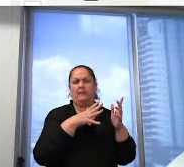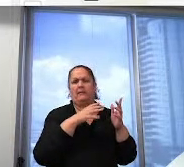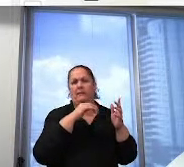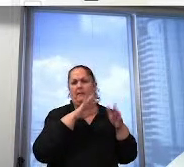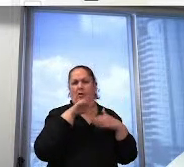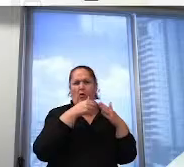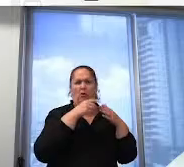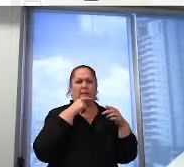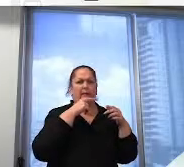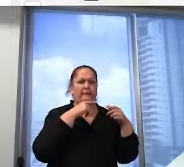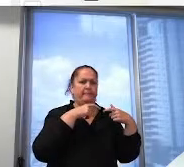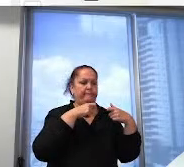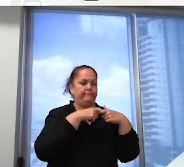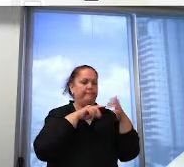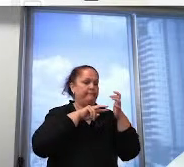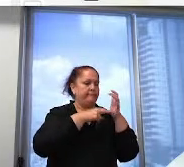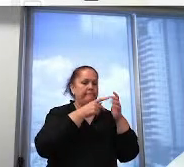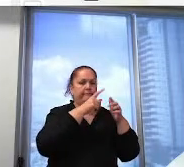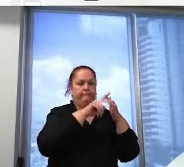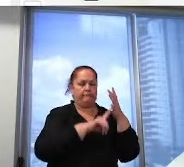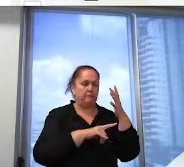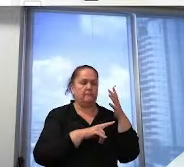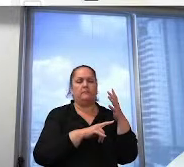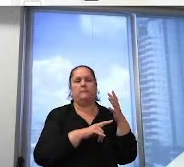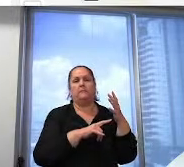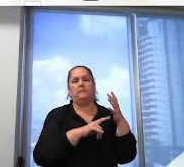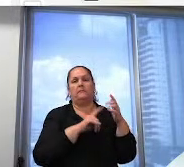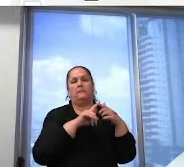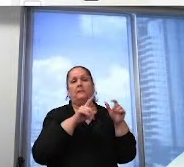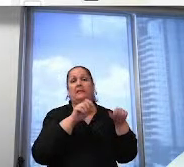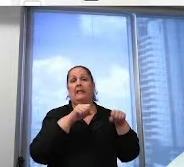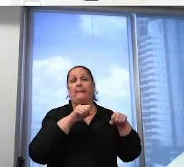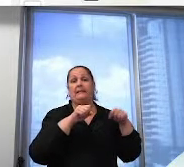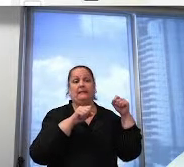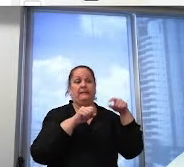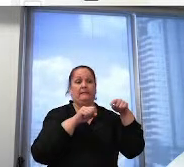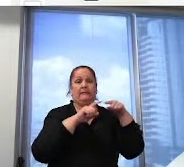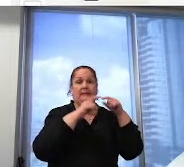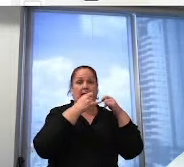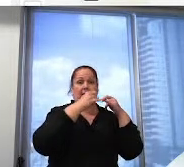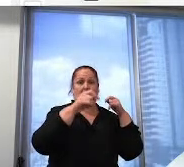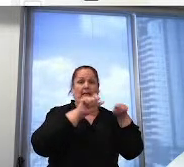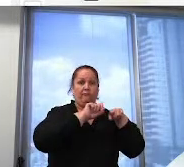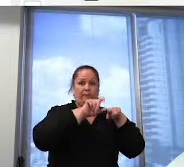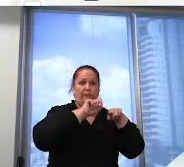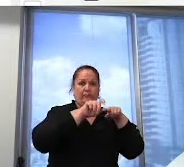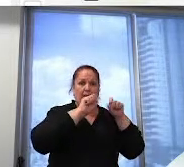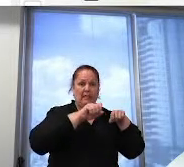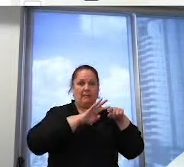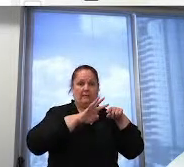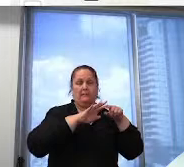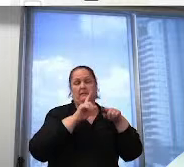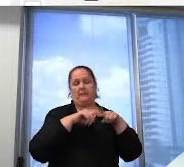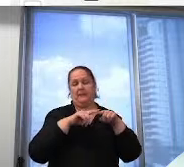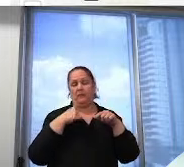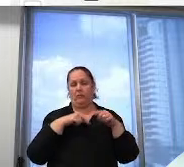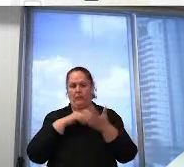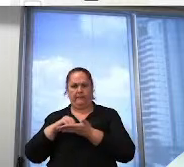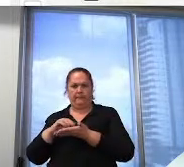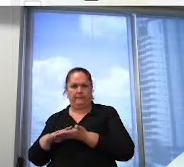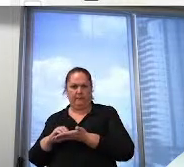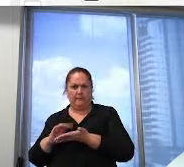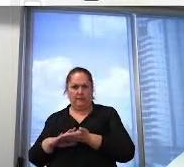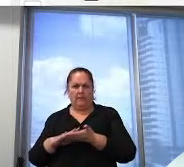of it, all the hardware, and also the capacity that line is carrying today based on the records that we